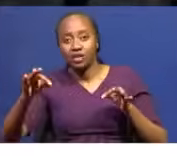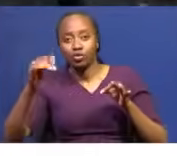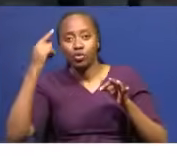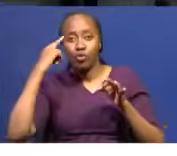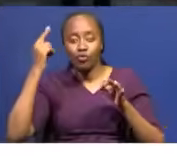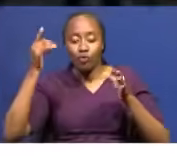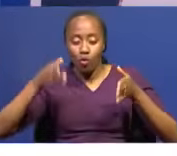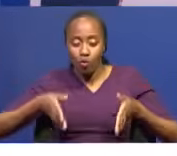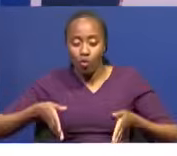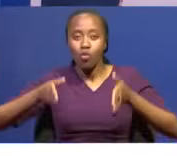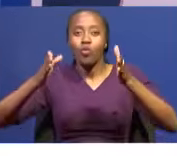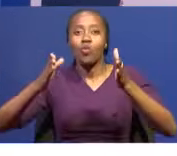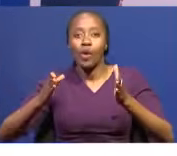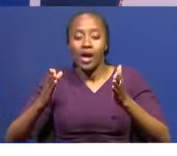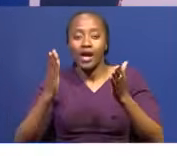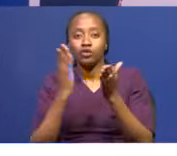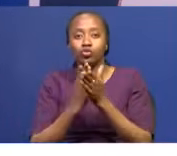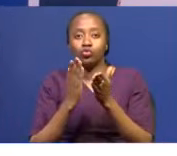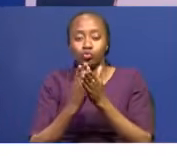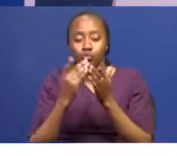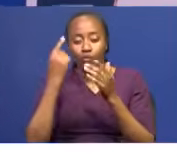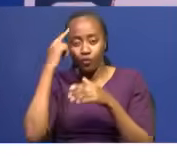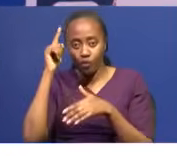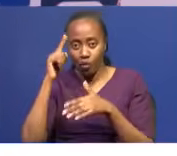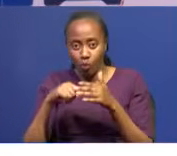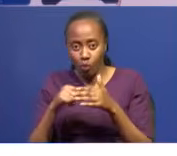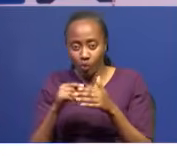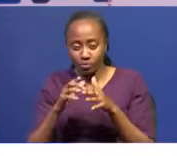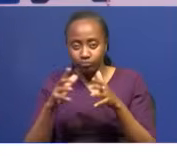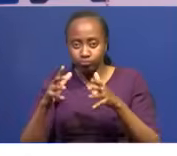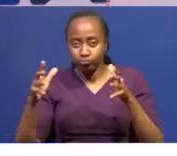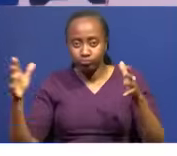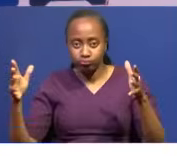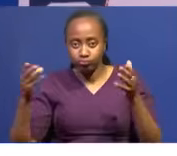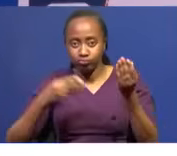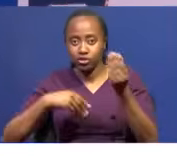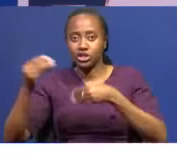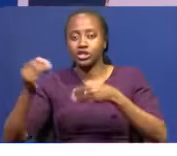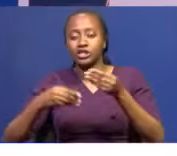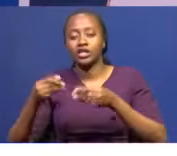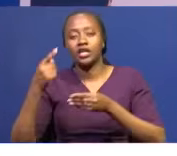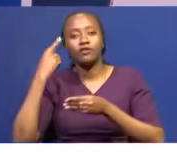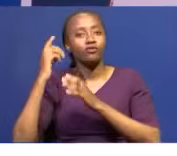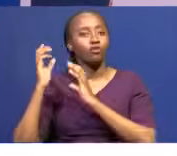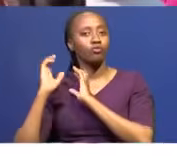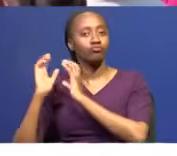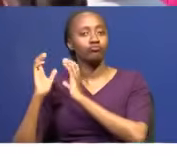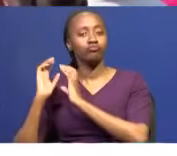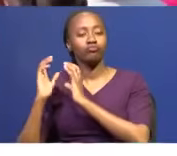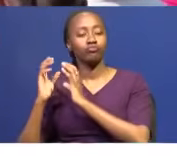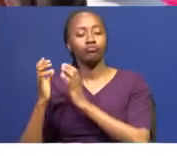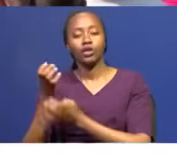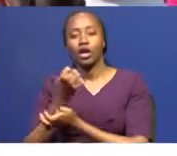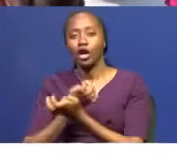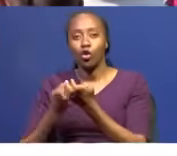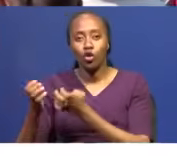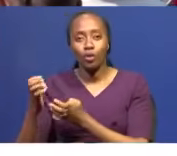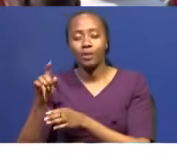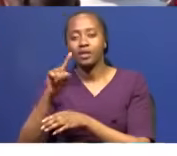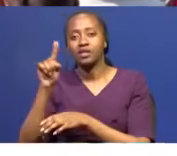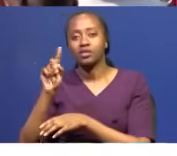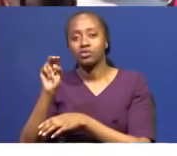Vipingo, which he says will open up trade, particularly with the construction of a Vipingo Special Economic Zone. Kwa muda